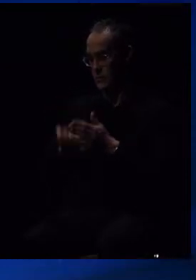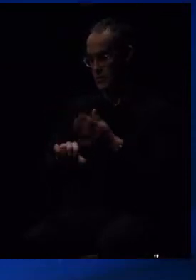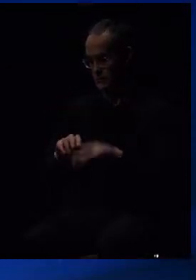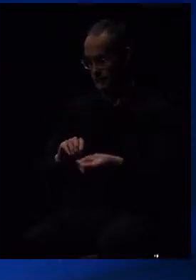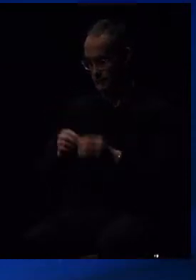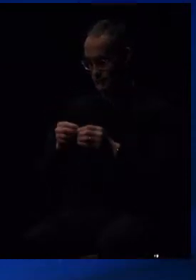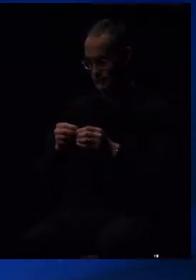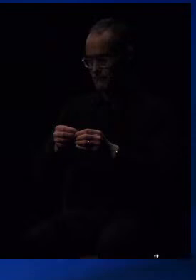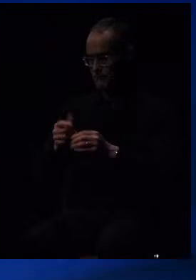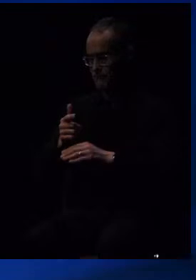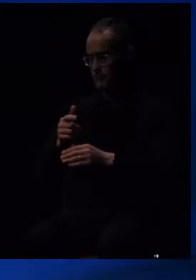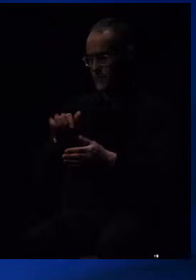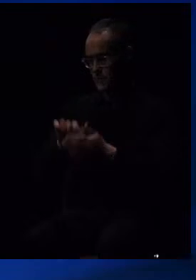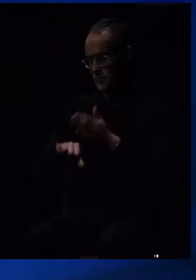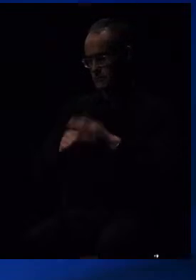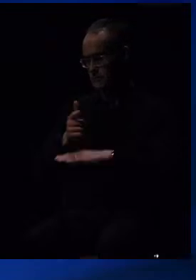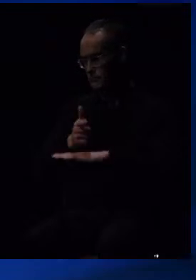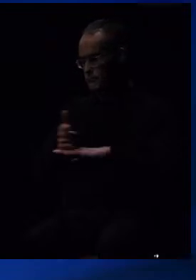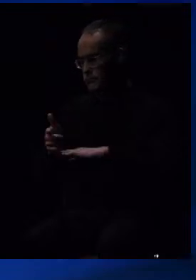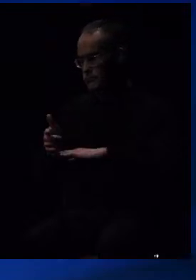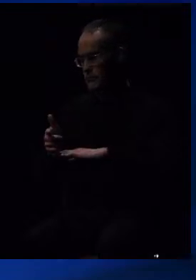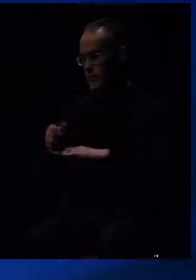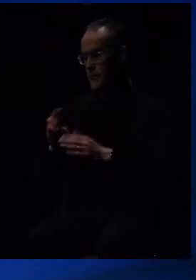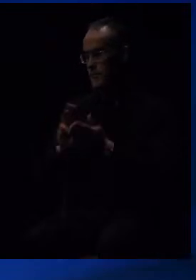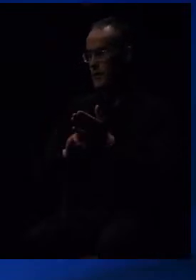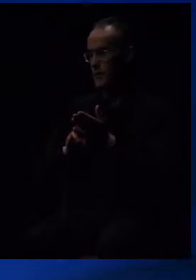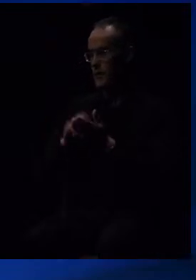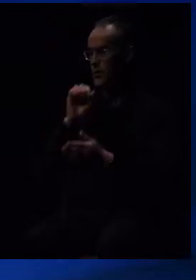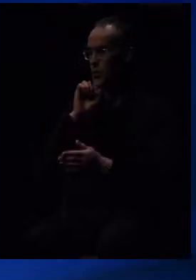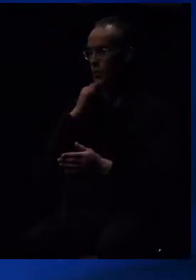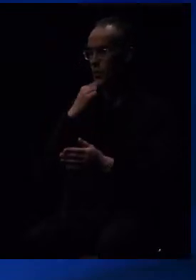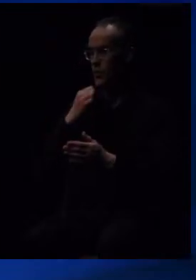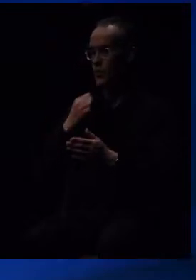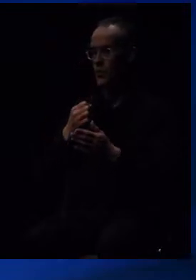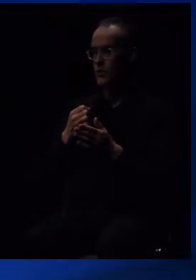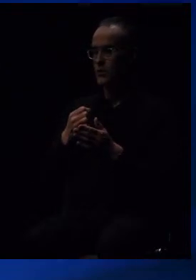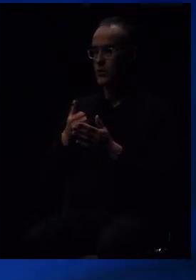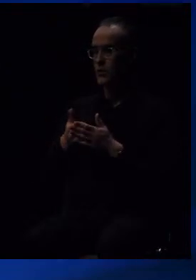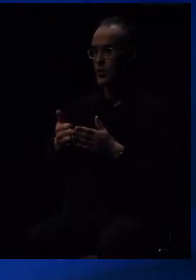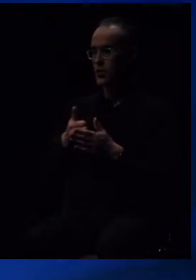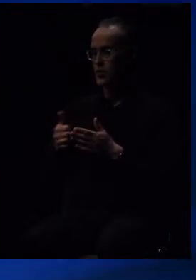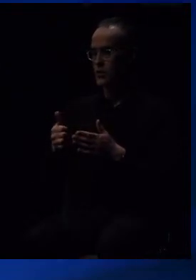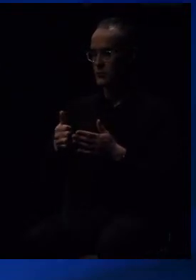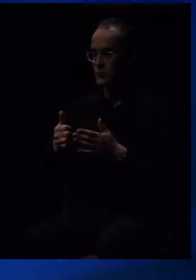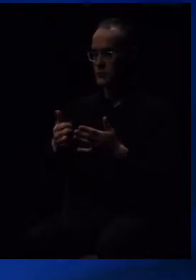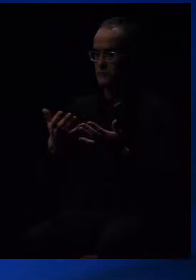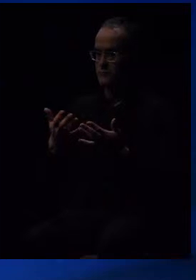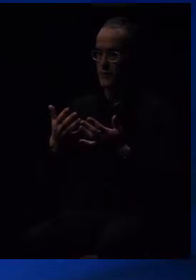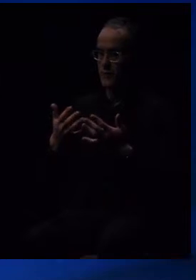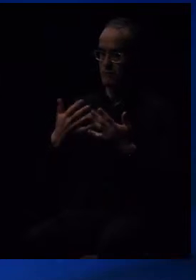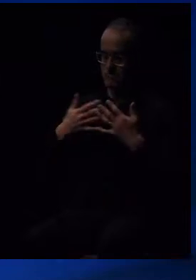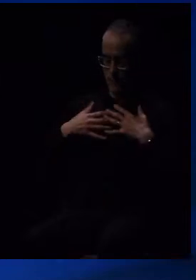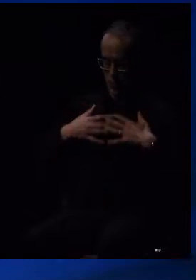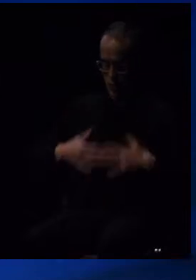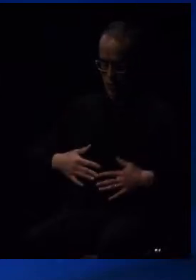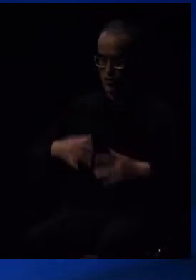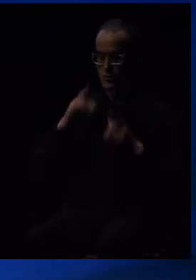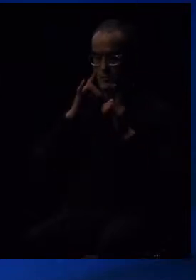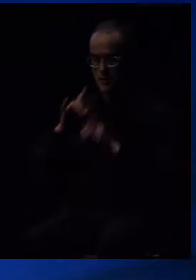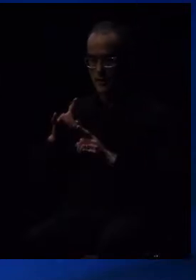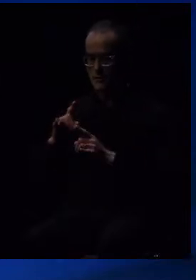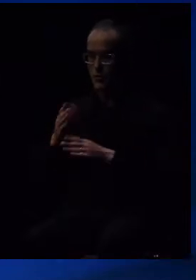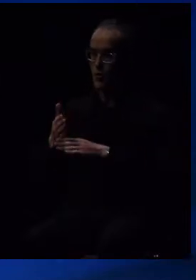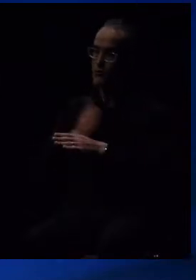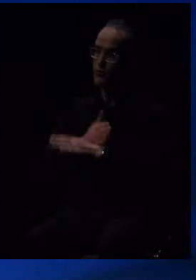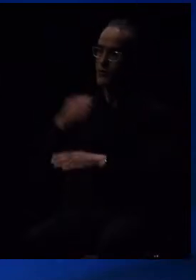try to make either some costume tests or pre-light,